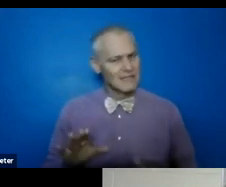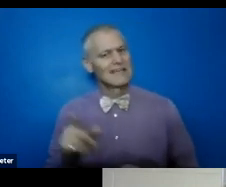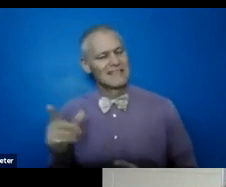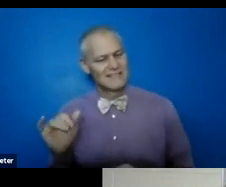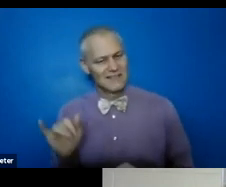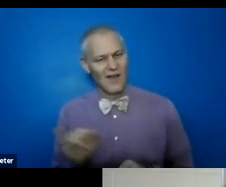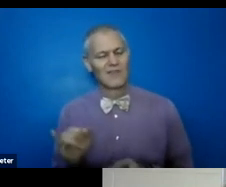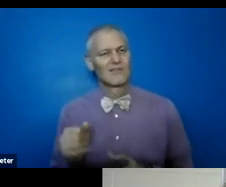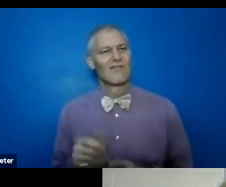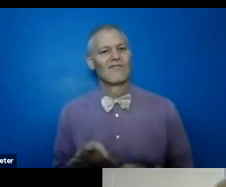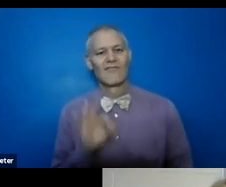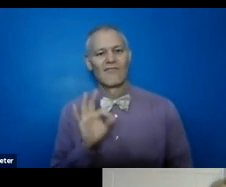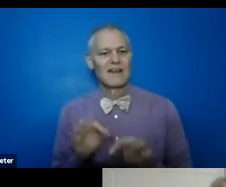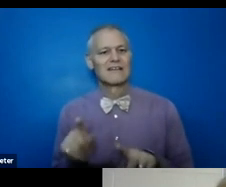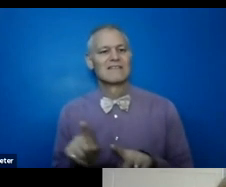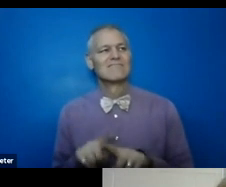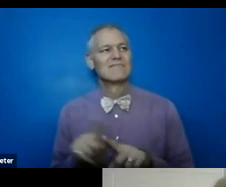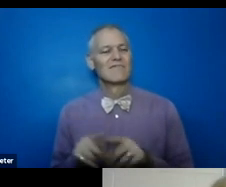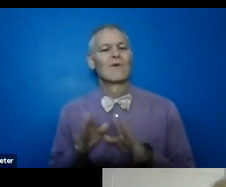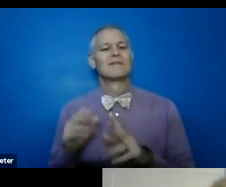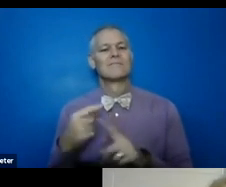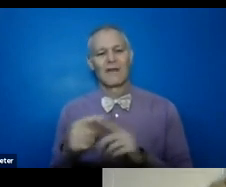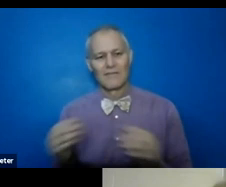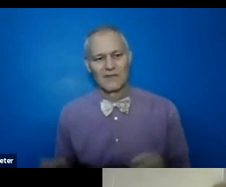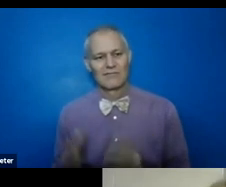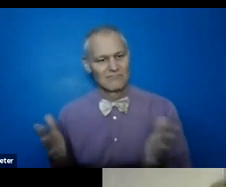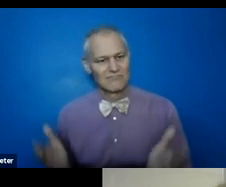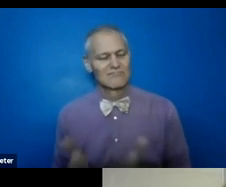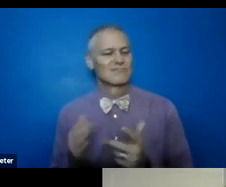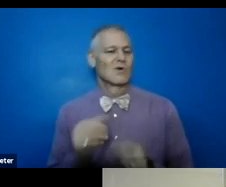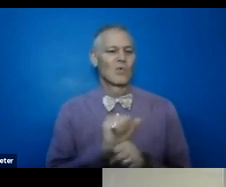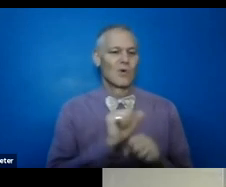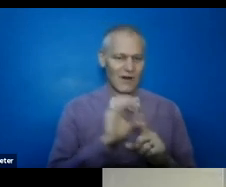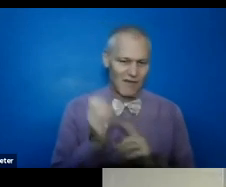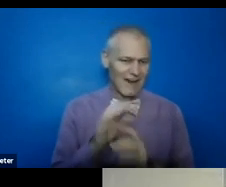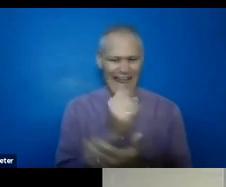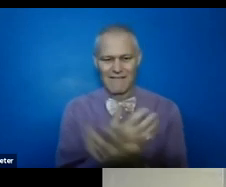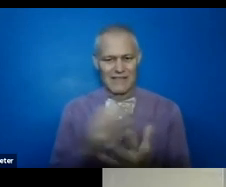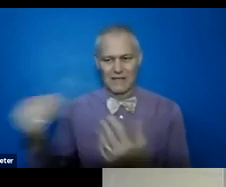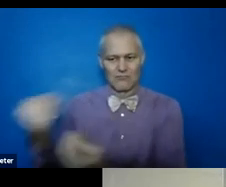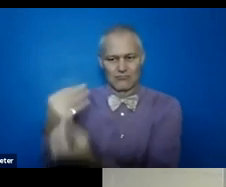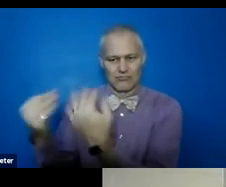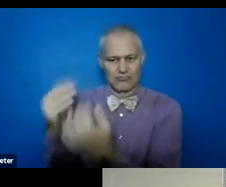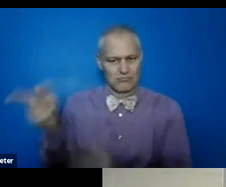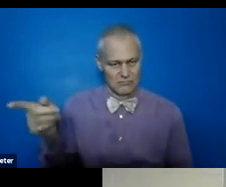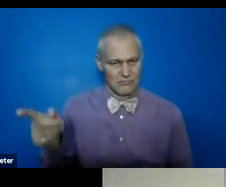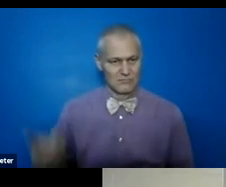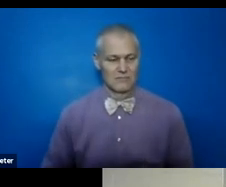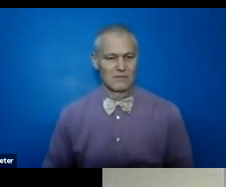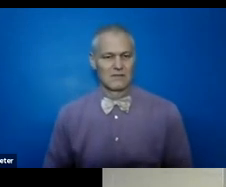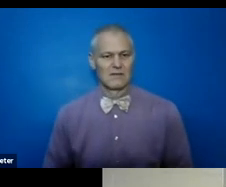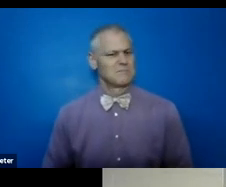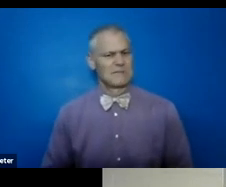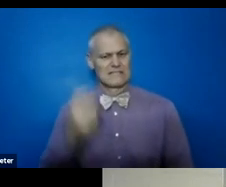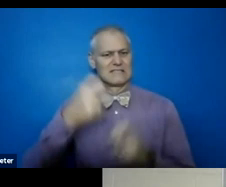like different ways of positive encouragement, your work environment, your whatever it is. And it's hard to do that